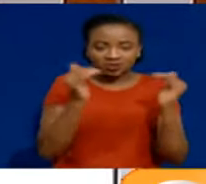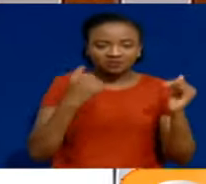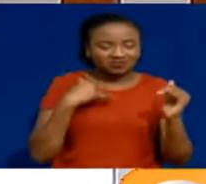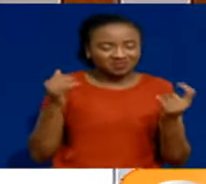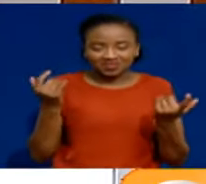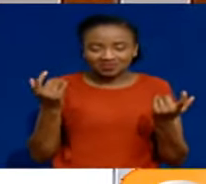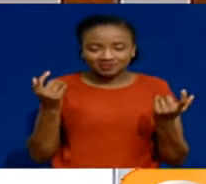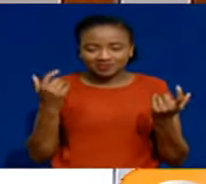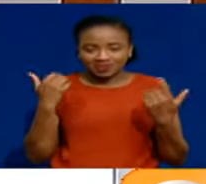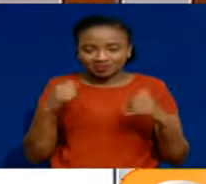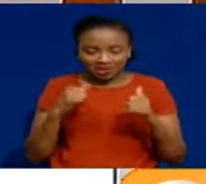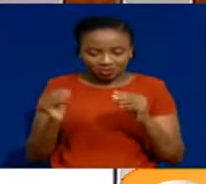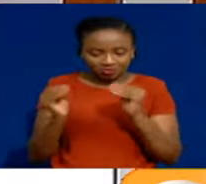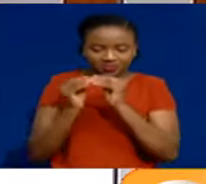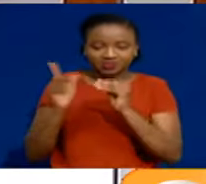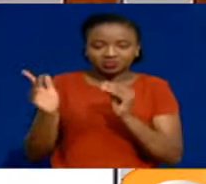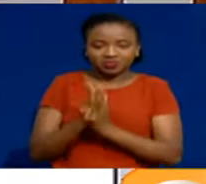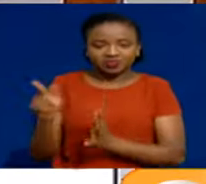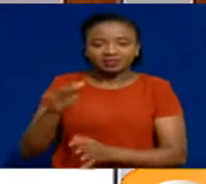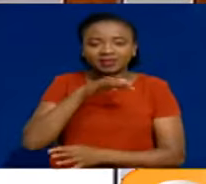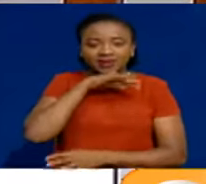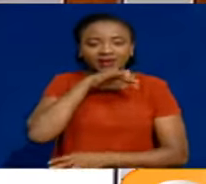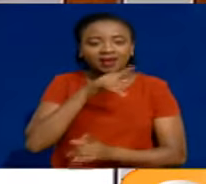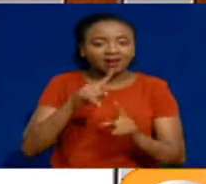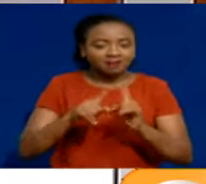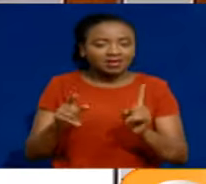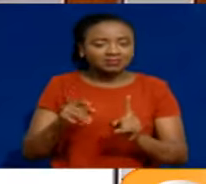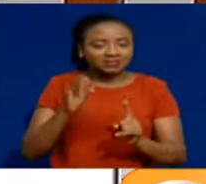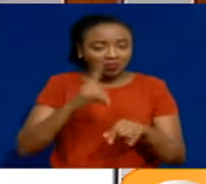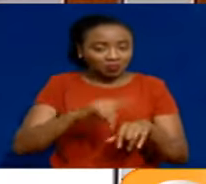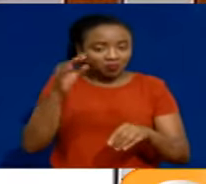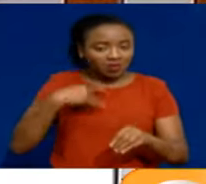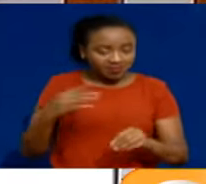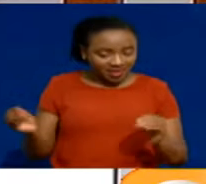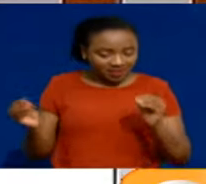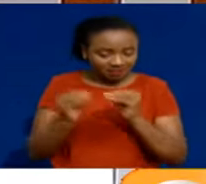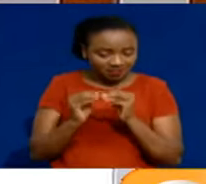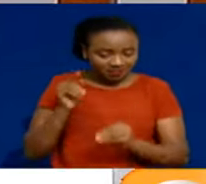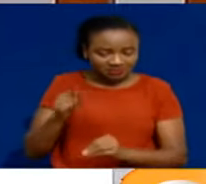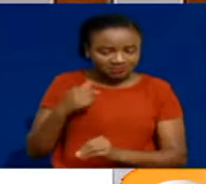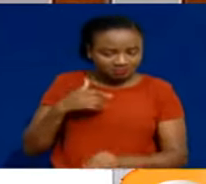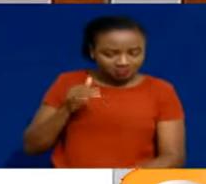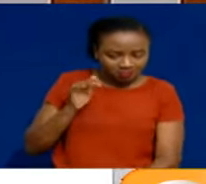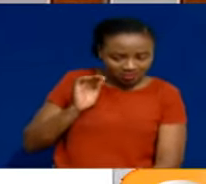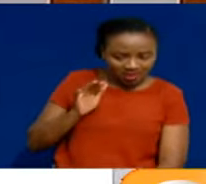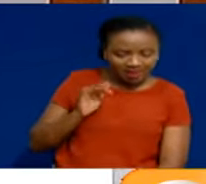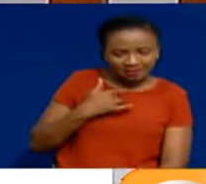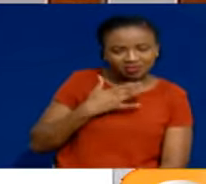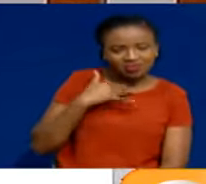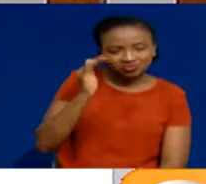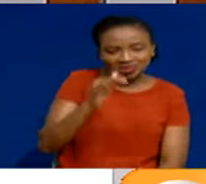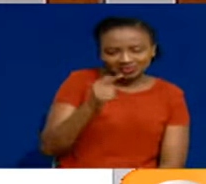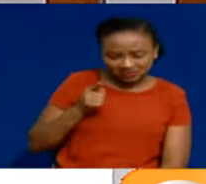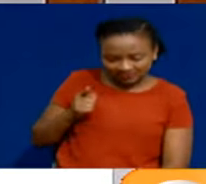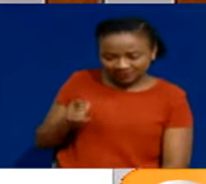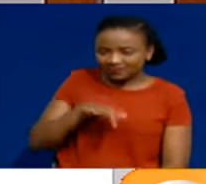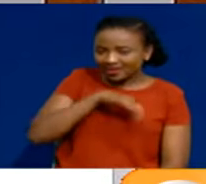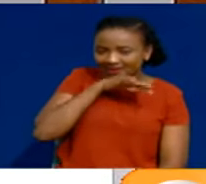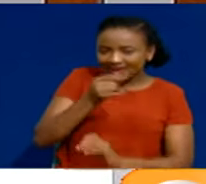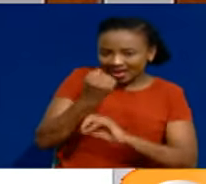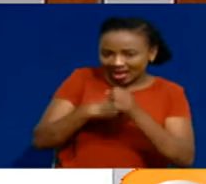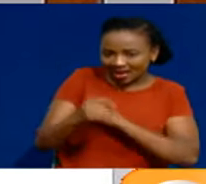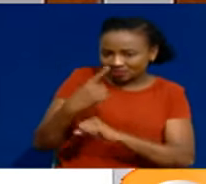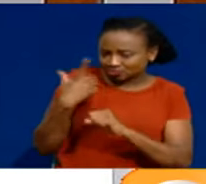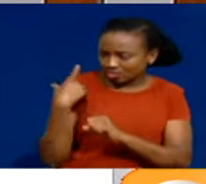not been able to meet him. But I'm telling you, I've not asked him. The moves he has made in a few weeks, in a few days,